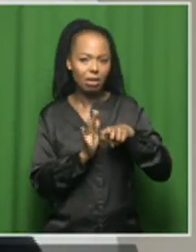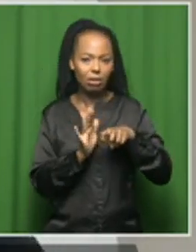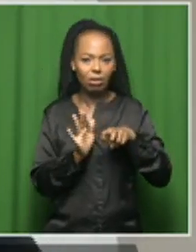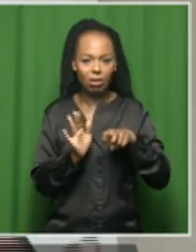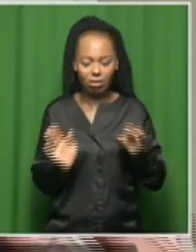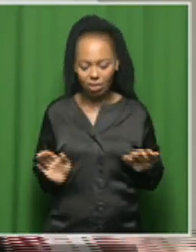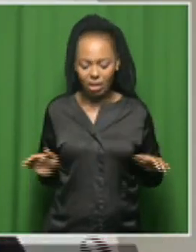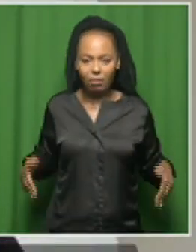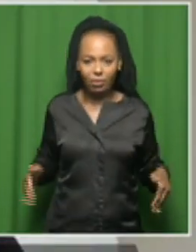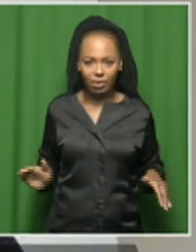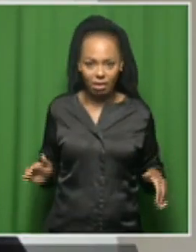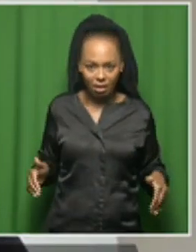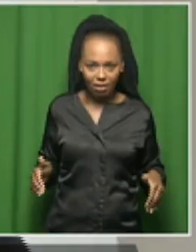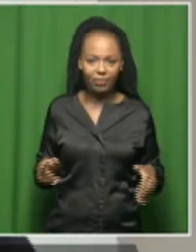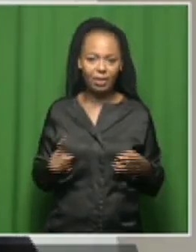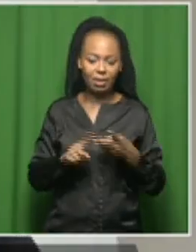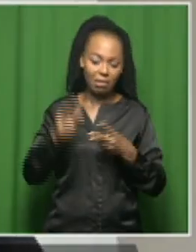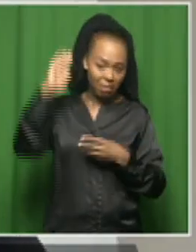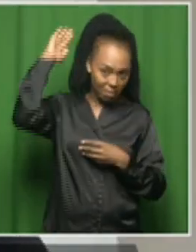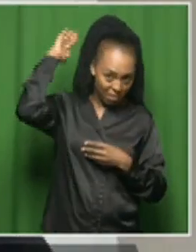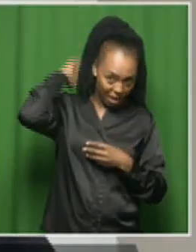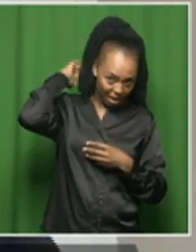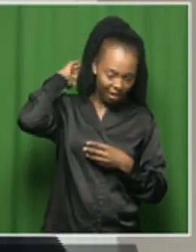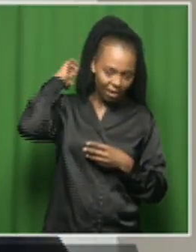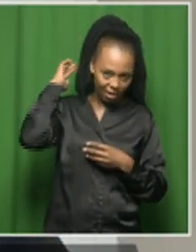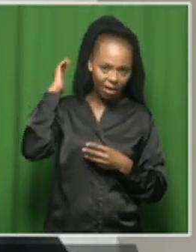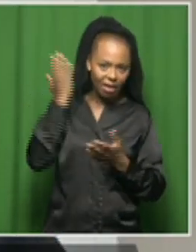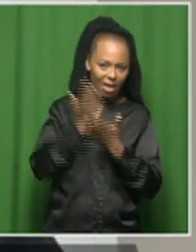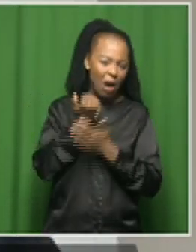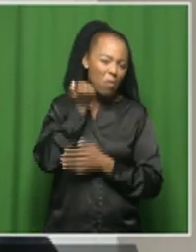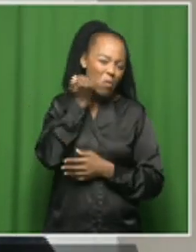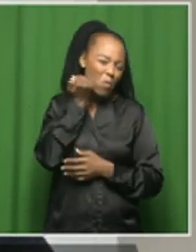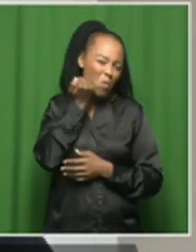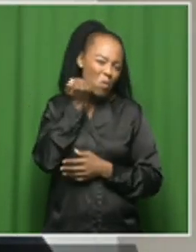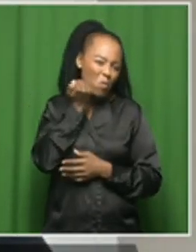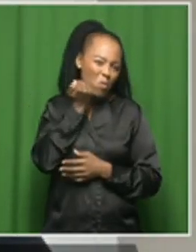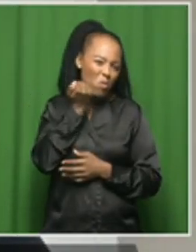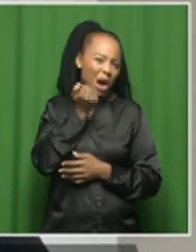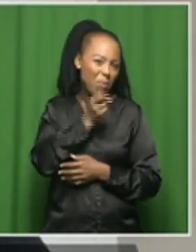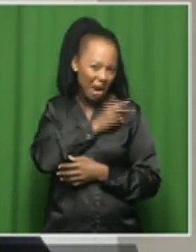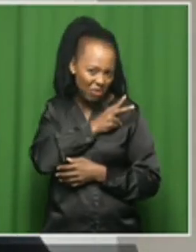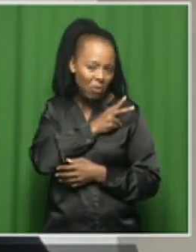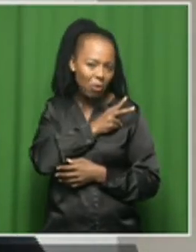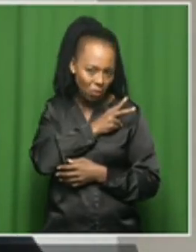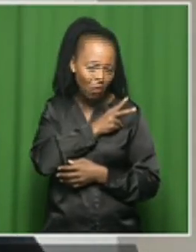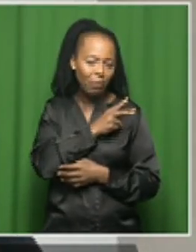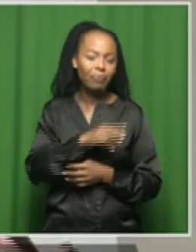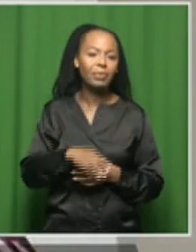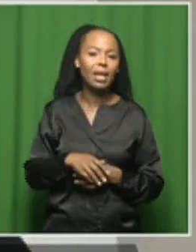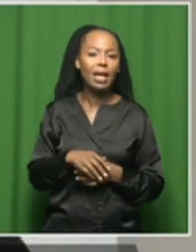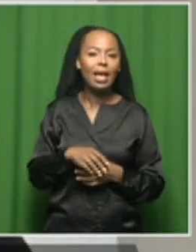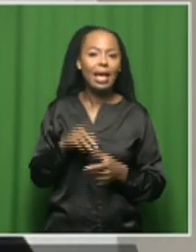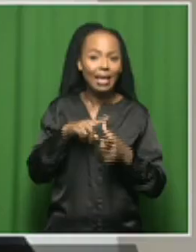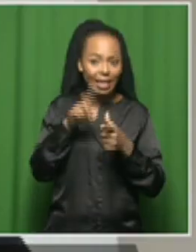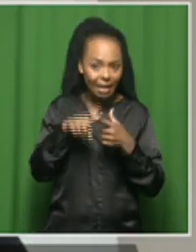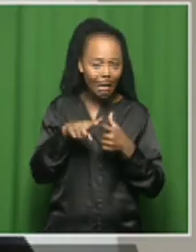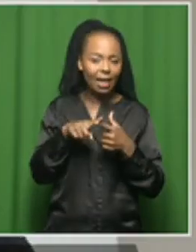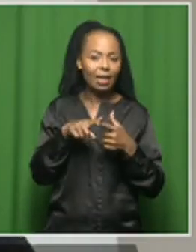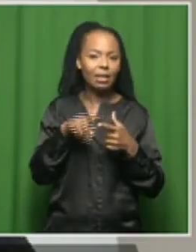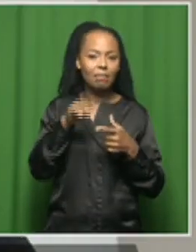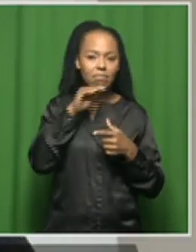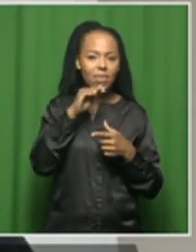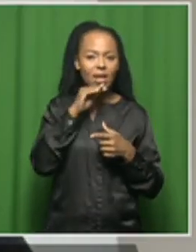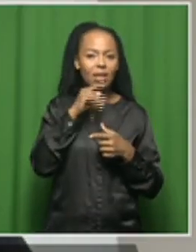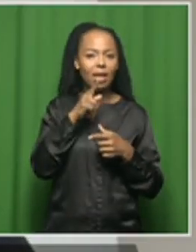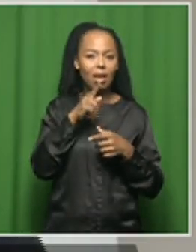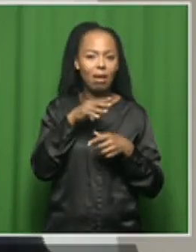most common one for osteoarthritis. And it's mostly your joints become